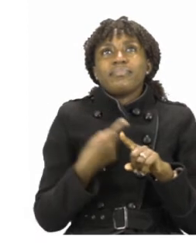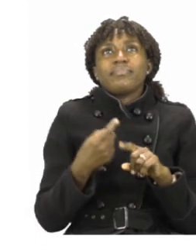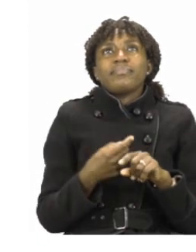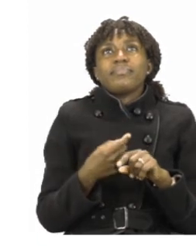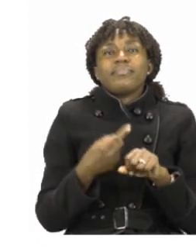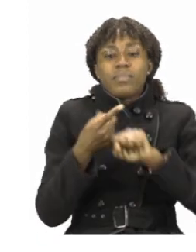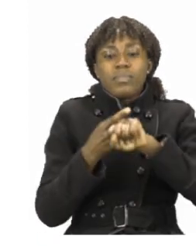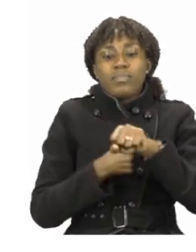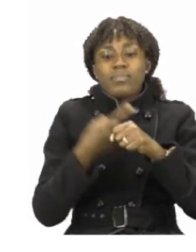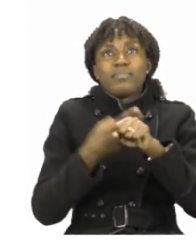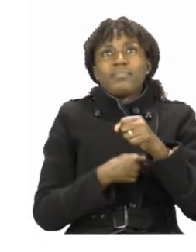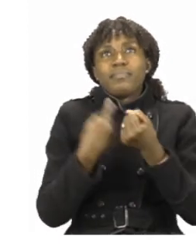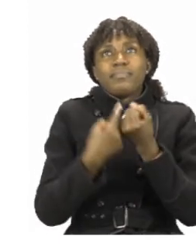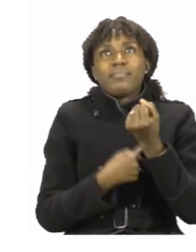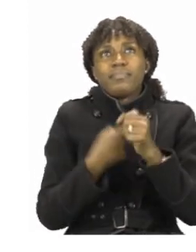potato,